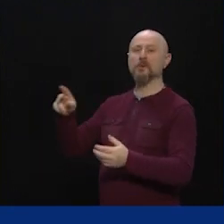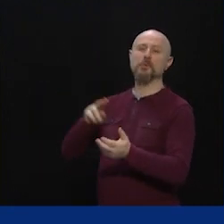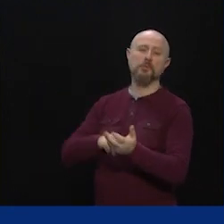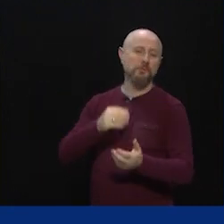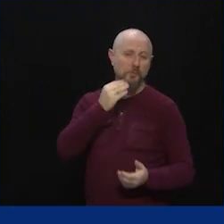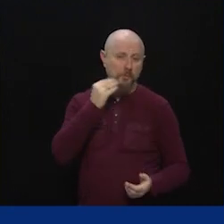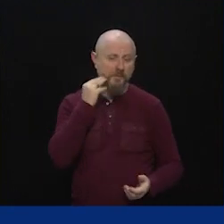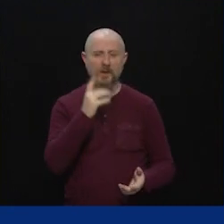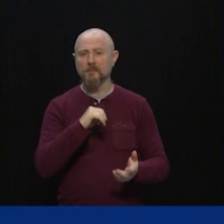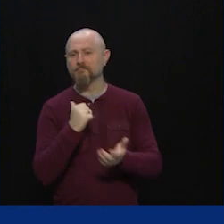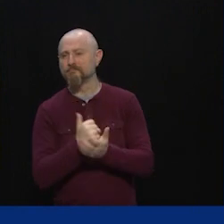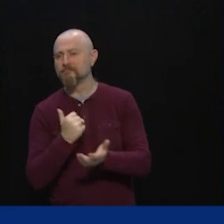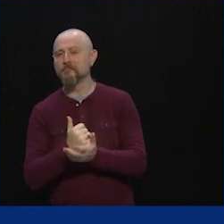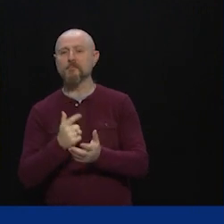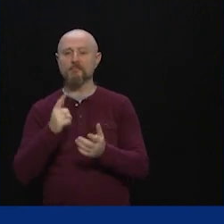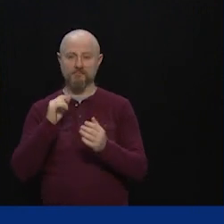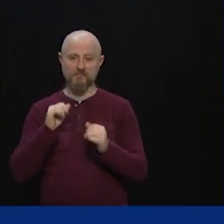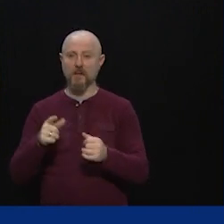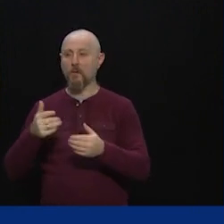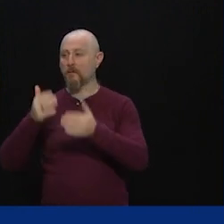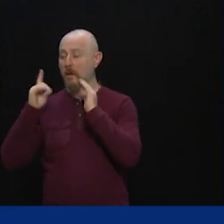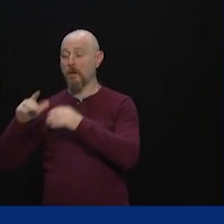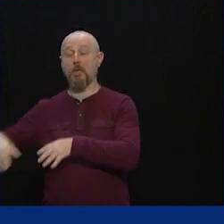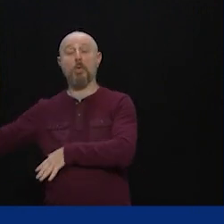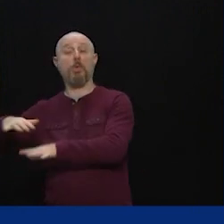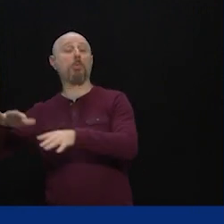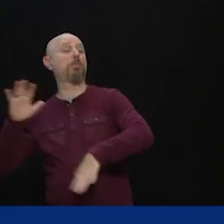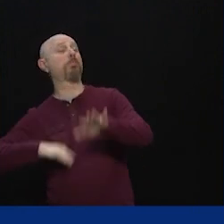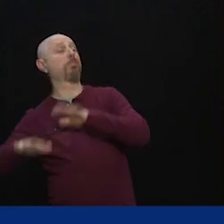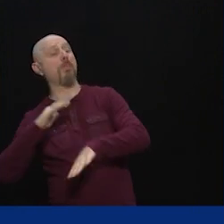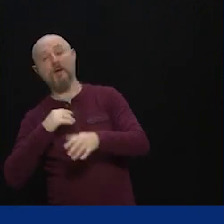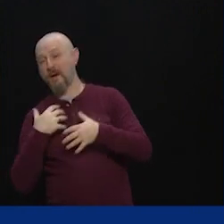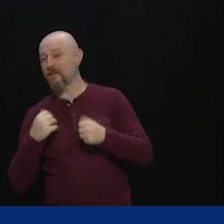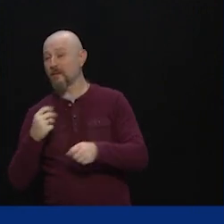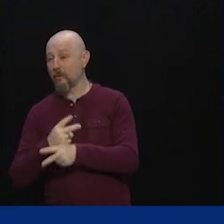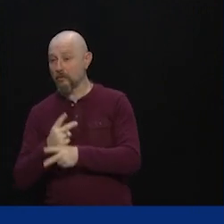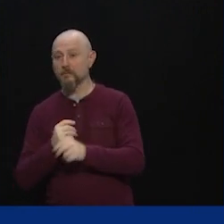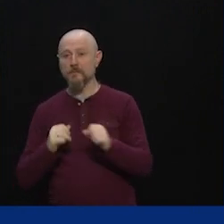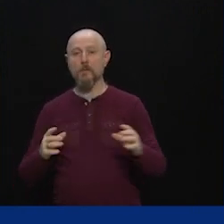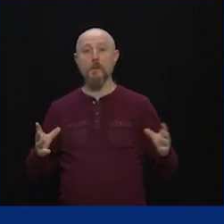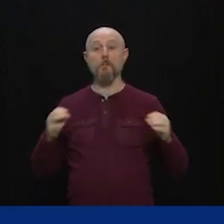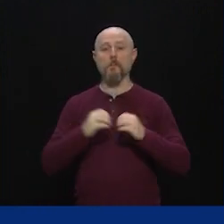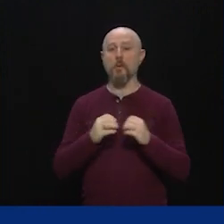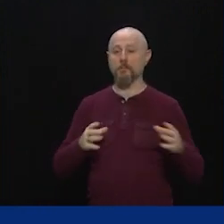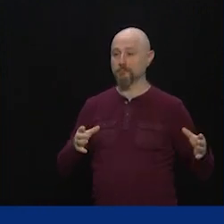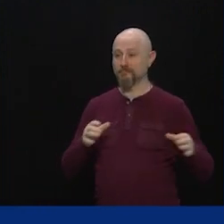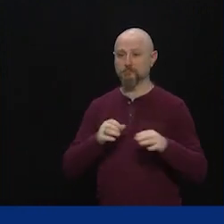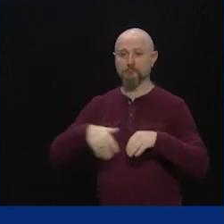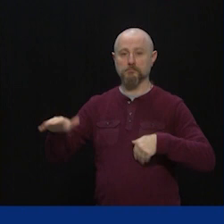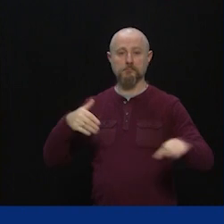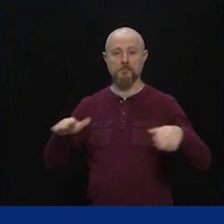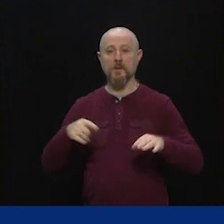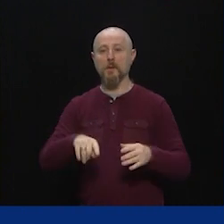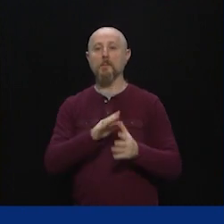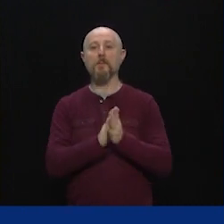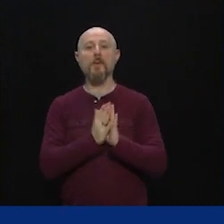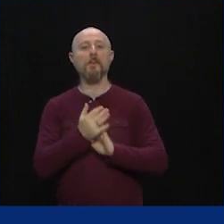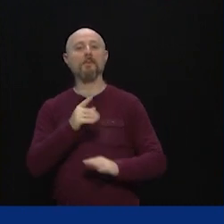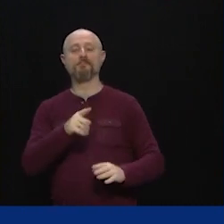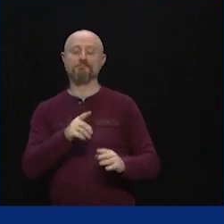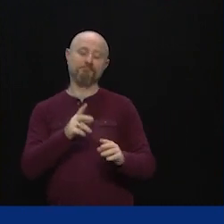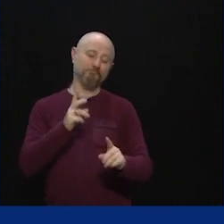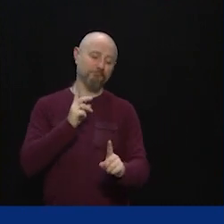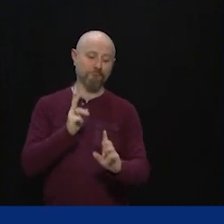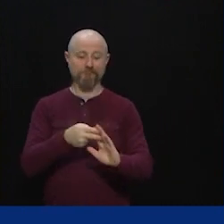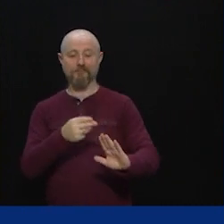exhausted healthcare workforce. But in order to be able to deploy them more fully, I want them all trained as EMTs. We have our first classes starting now,